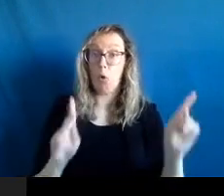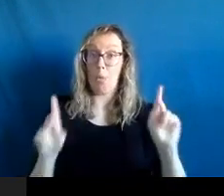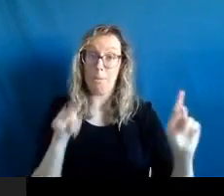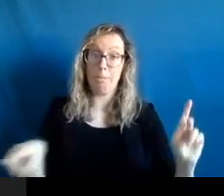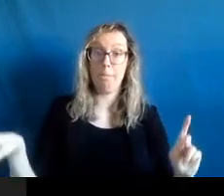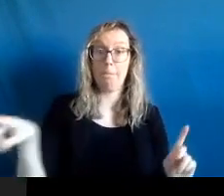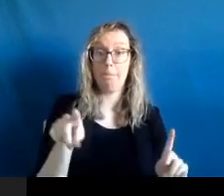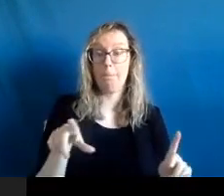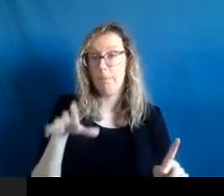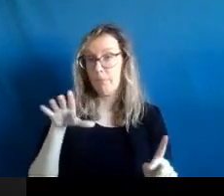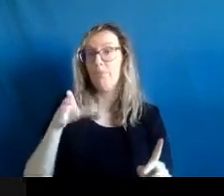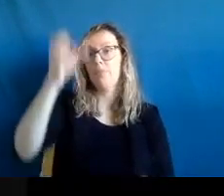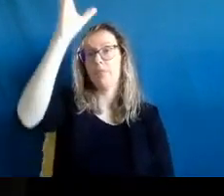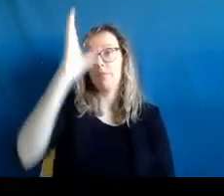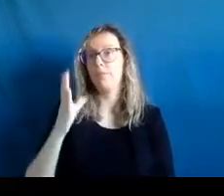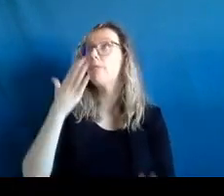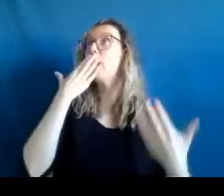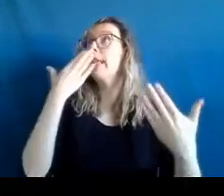God.